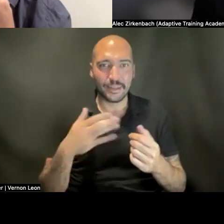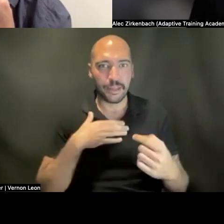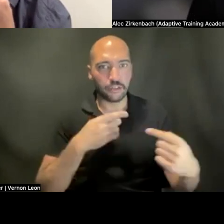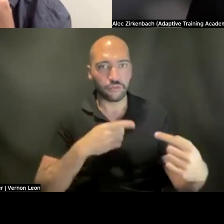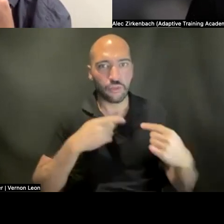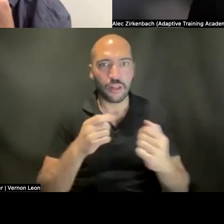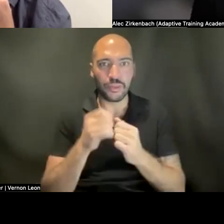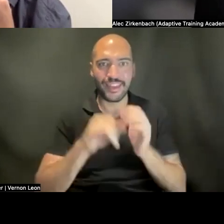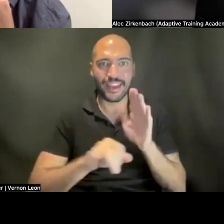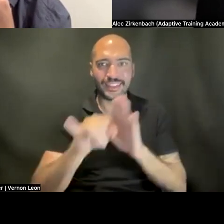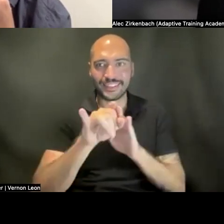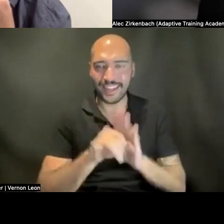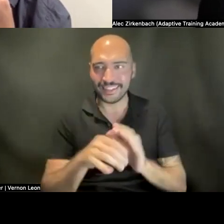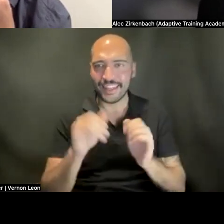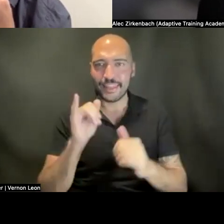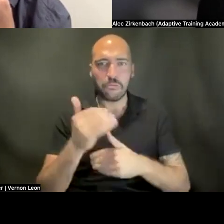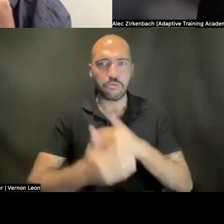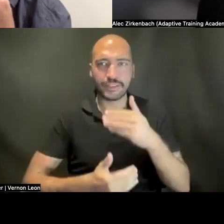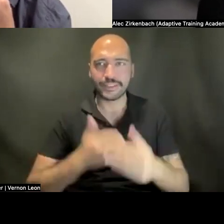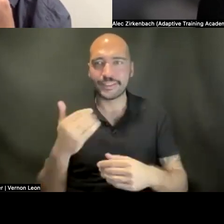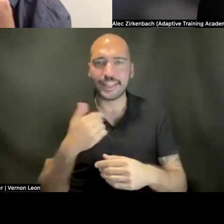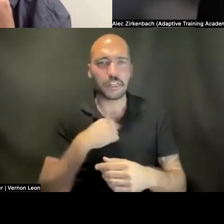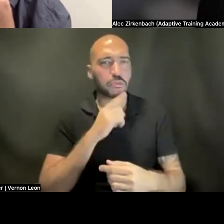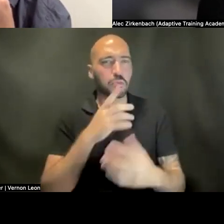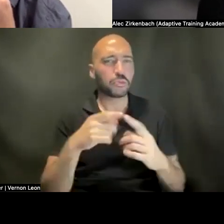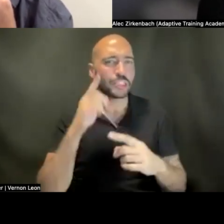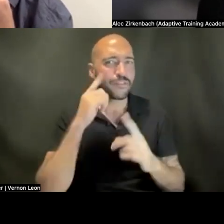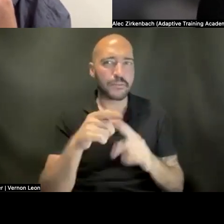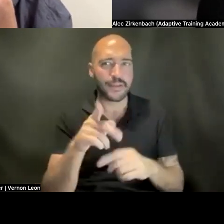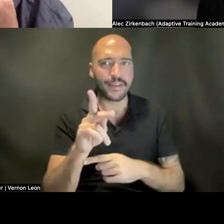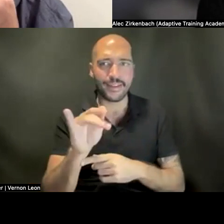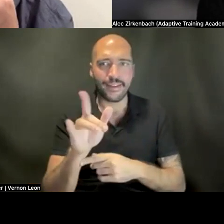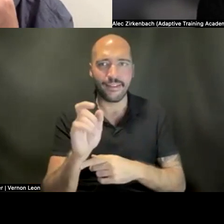with that identity and that process, I'd really like to hear from Kyle.